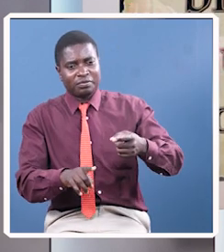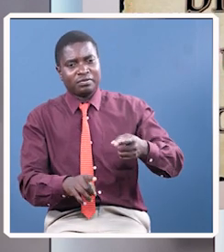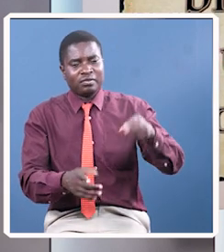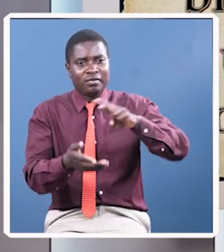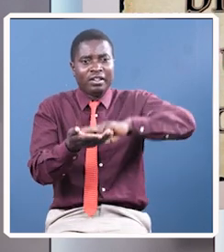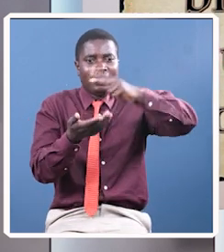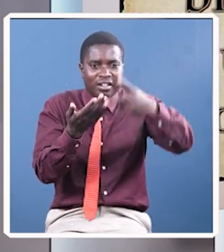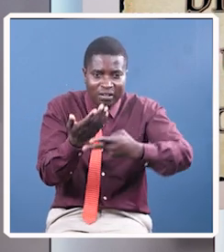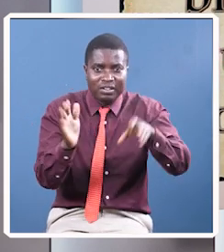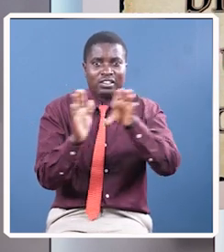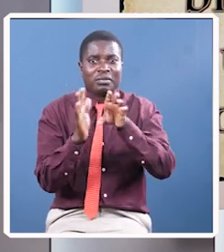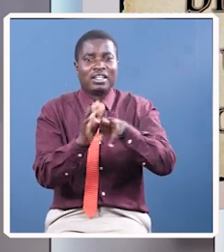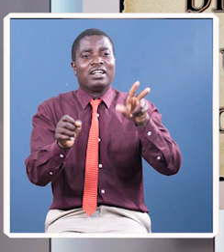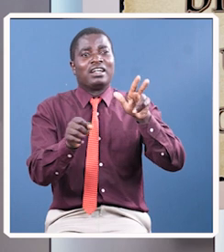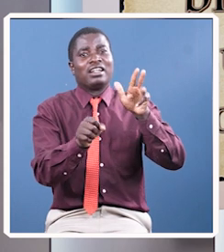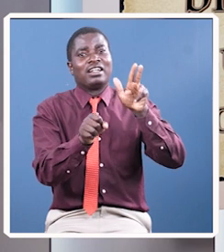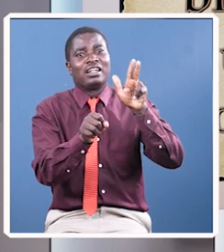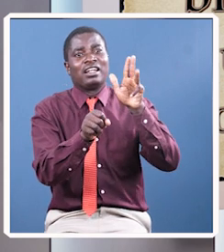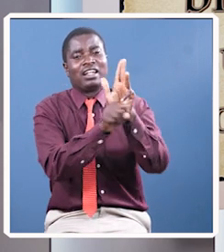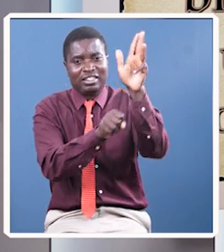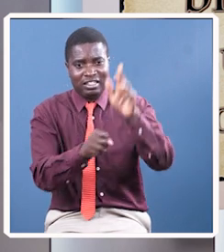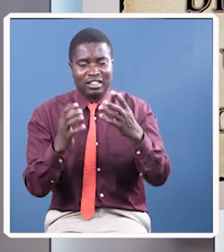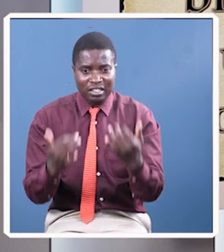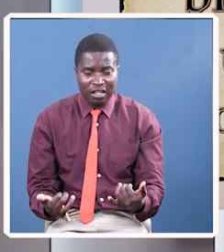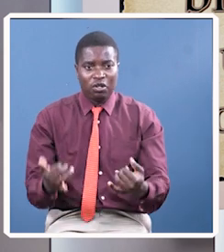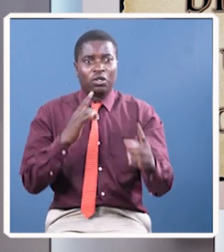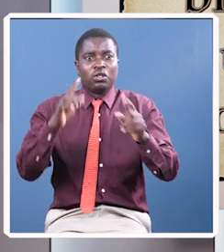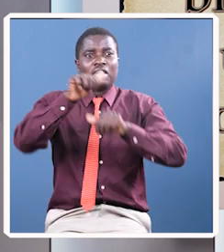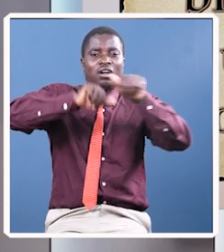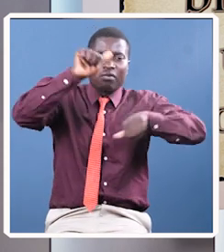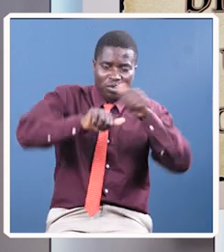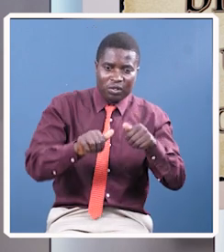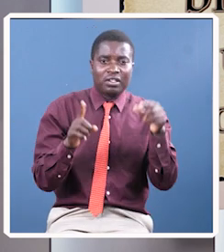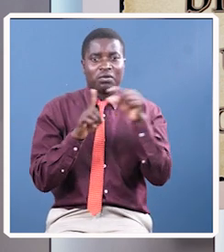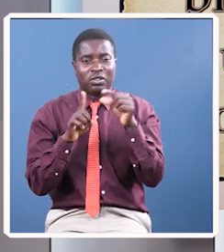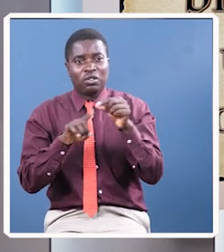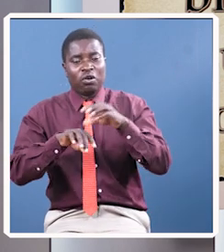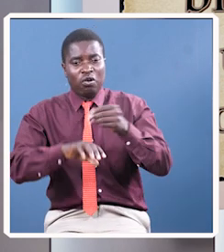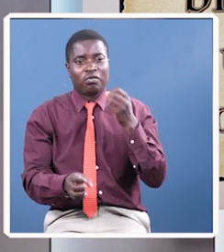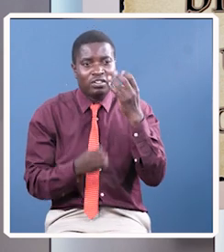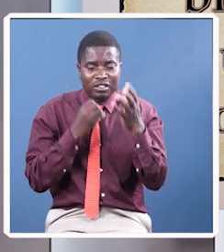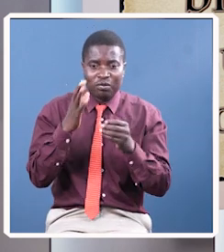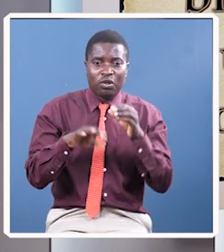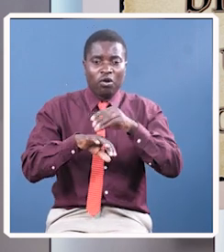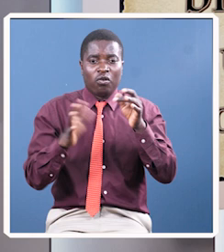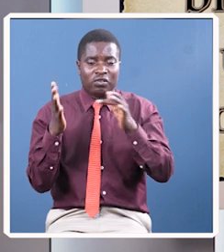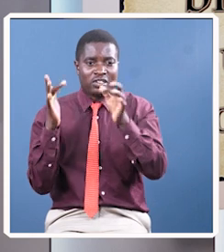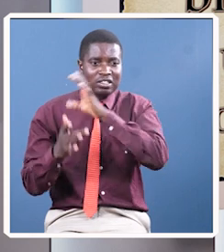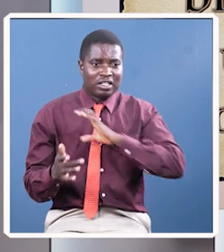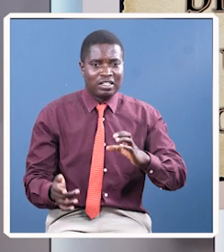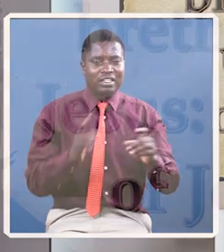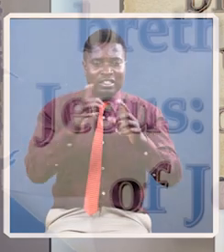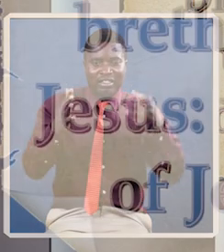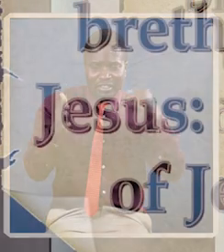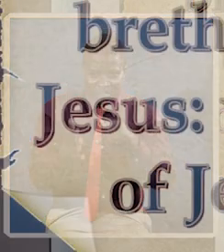now inotransida inotora now the word iri ari kuti the testimony of Jesus, yobva yati it